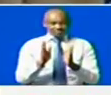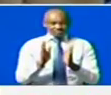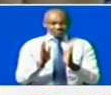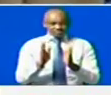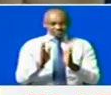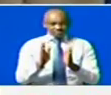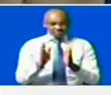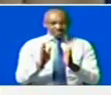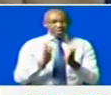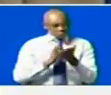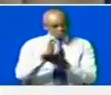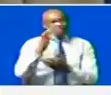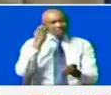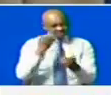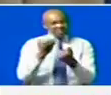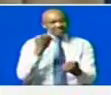in hardship.